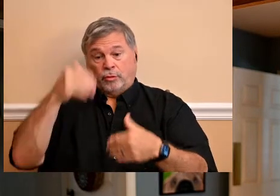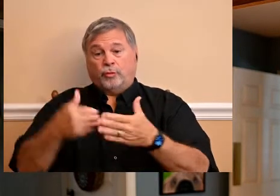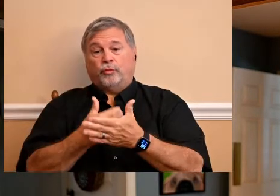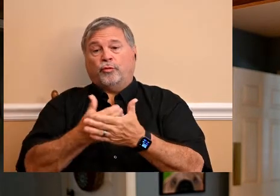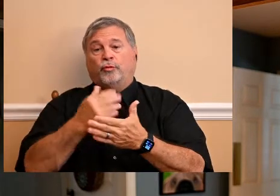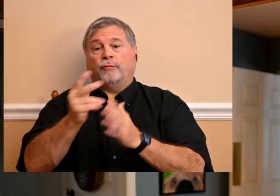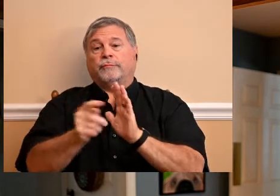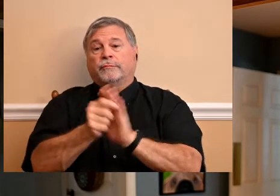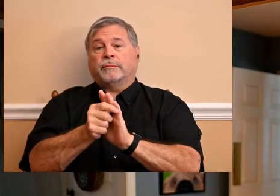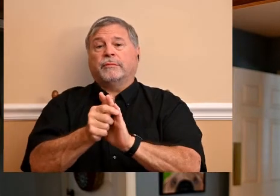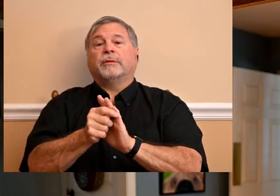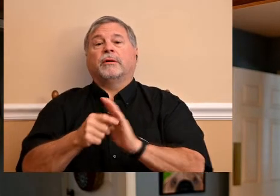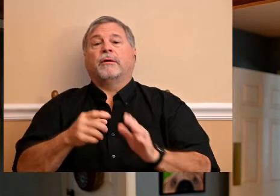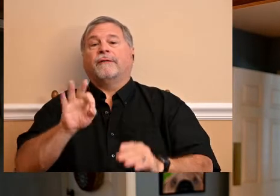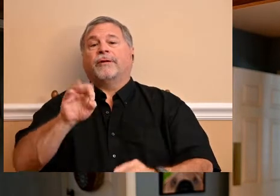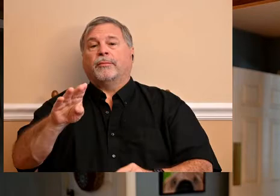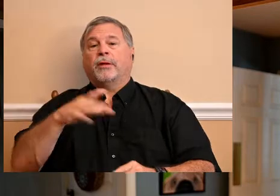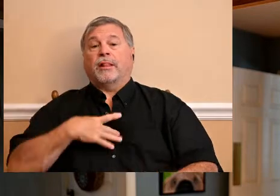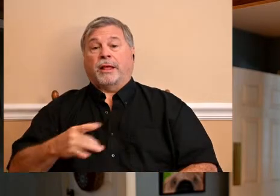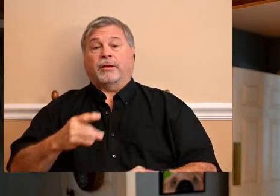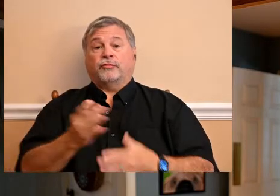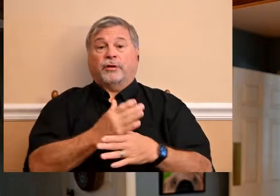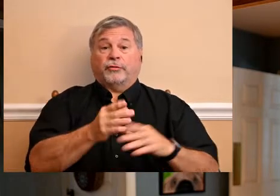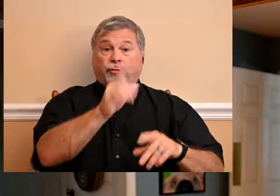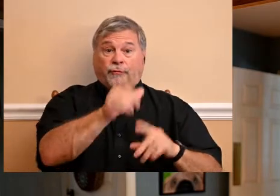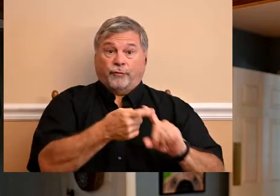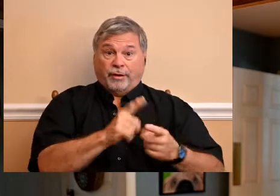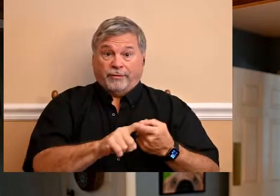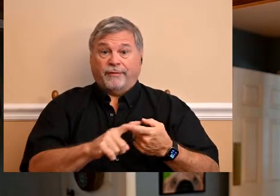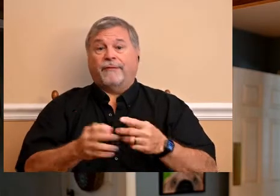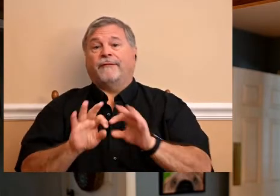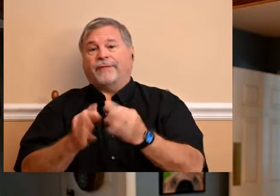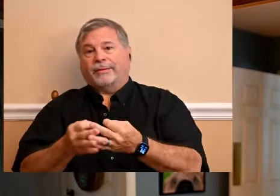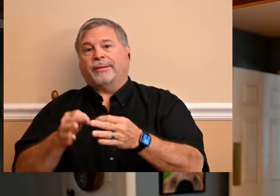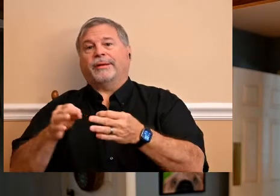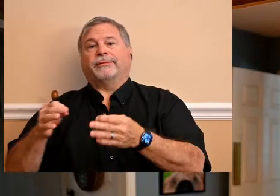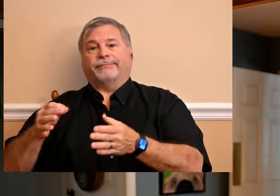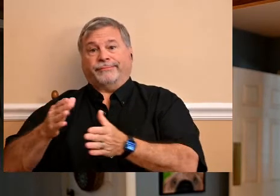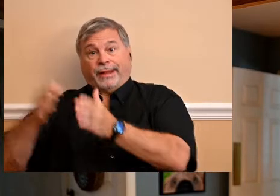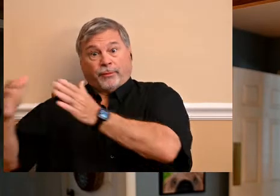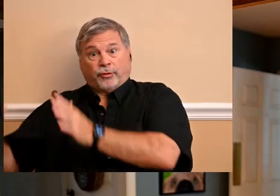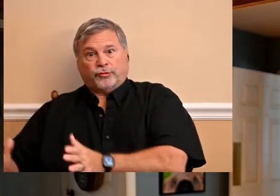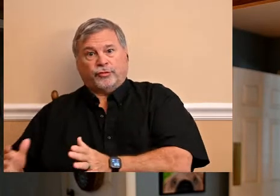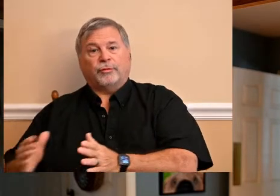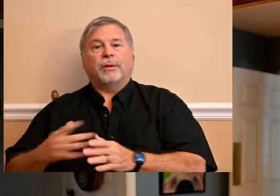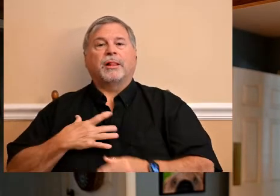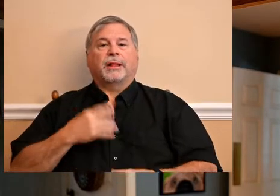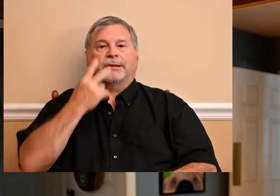bell so that you know when we're doing new videos. On Facebook, like us, share it to your friends,